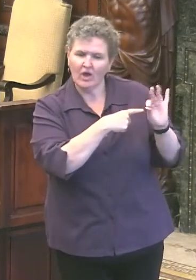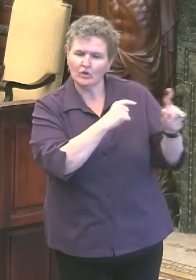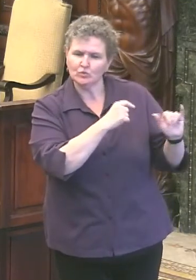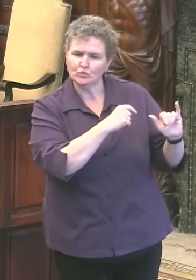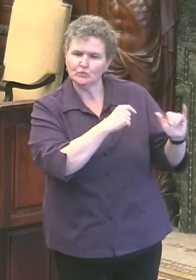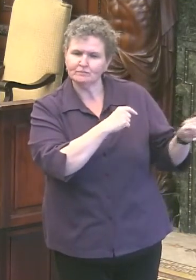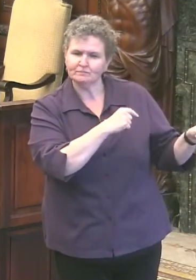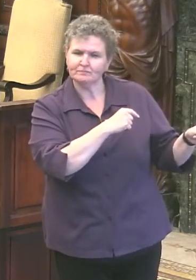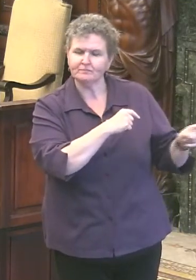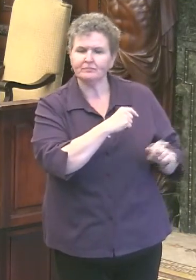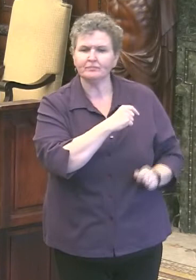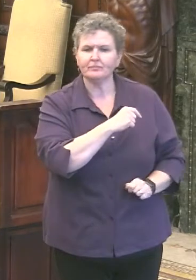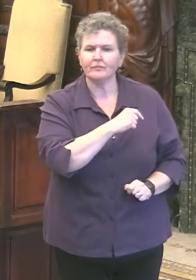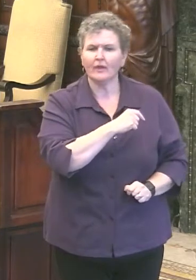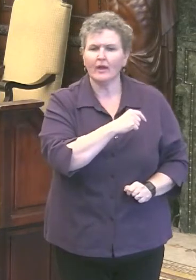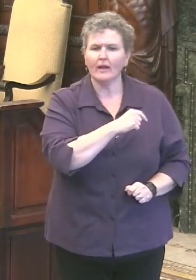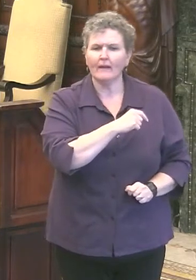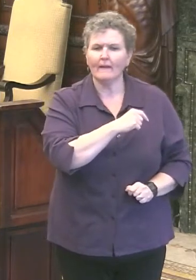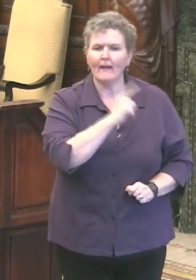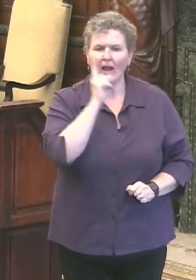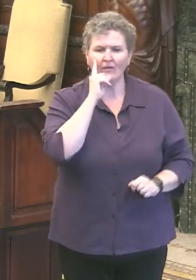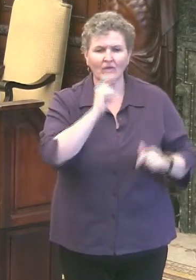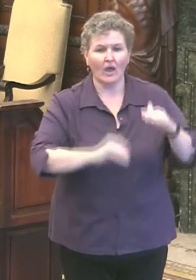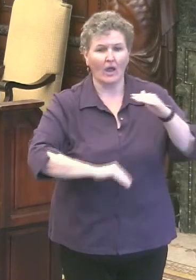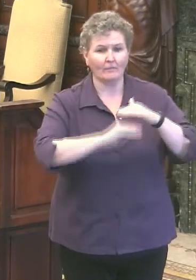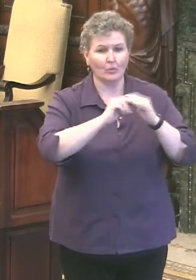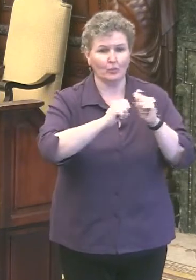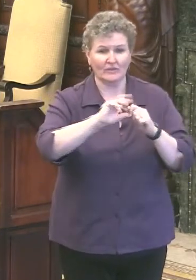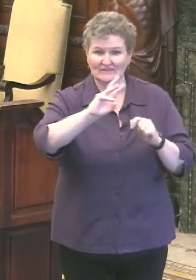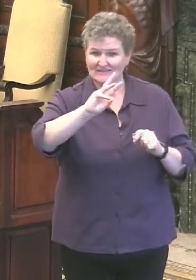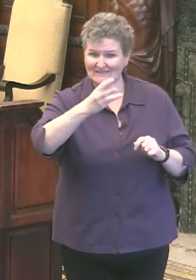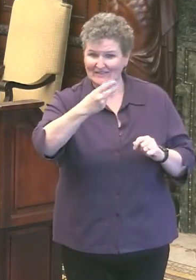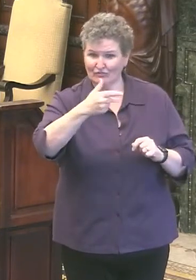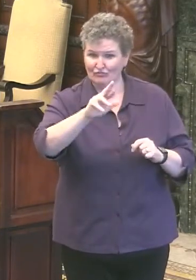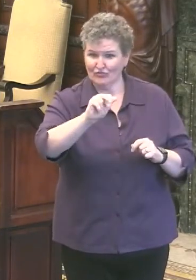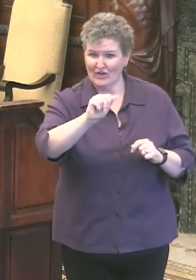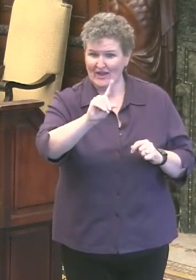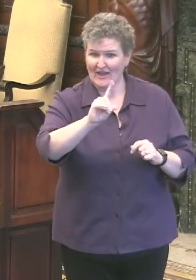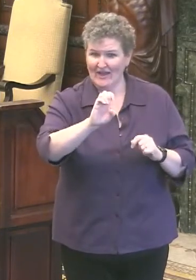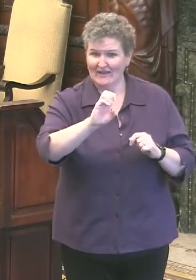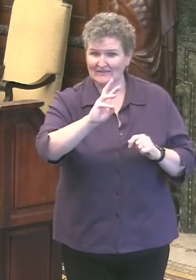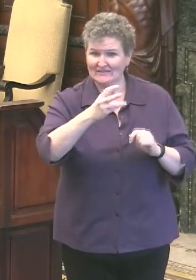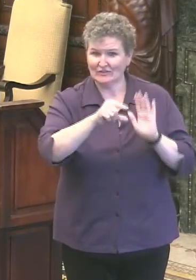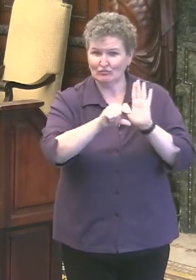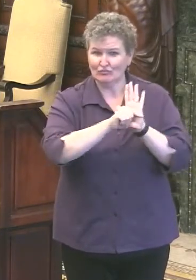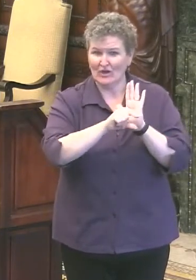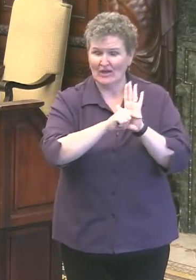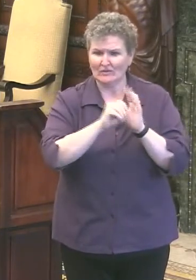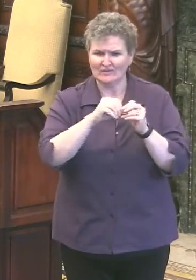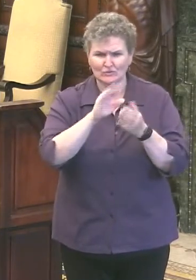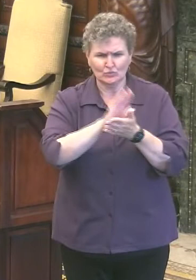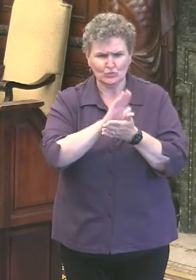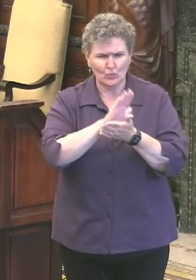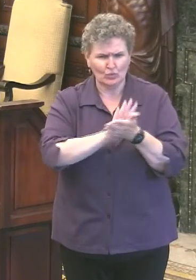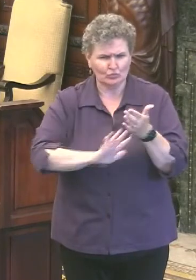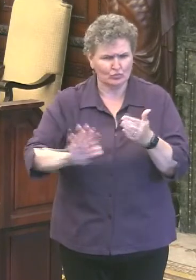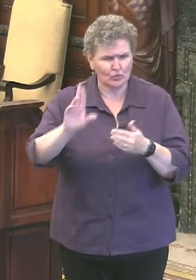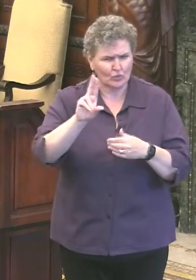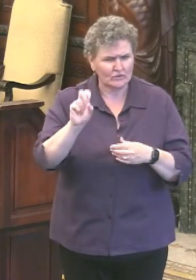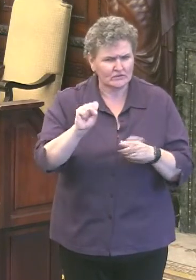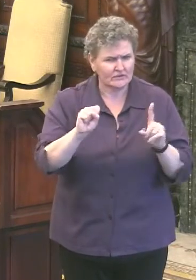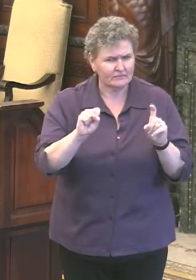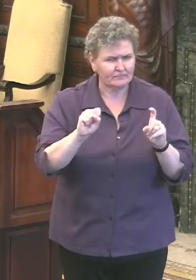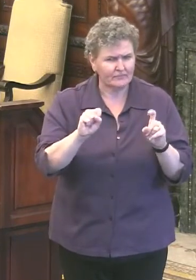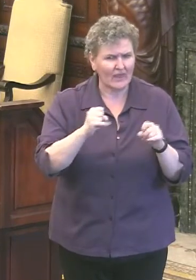I think after sixth grade in Philadelphia, there is no school bus transportation. All of those students get transpasses to ride